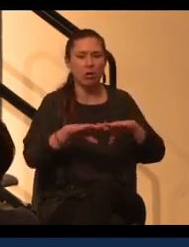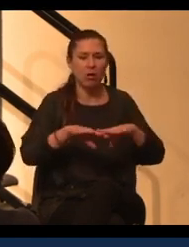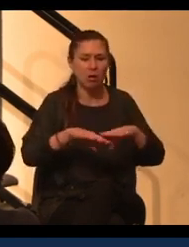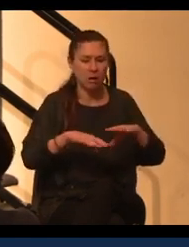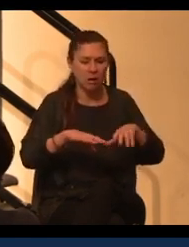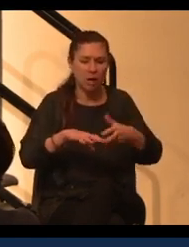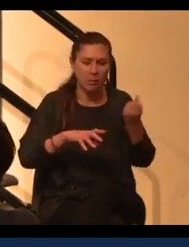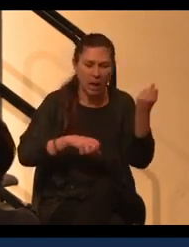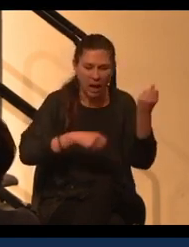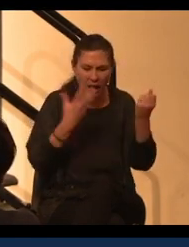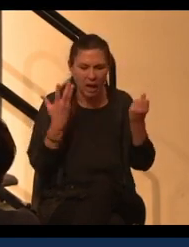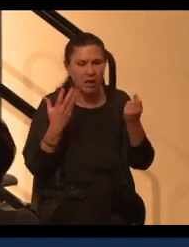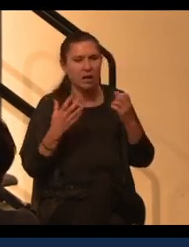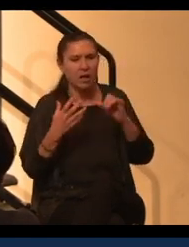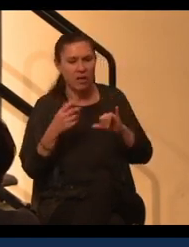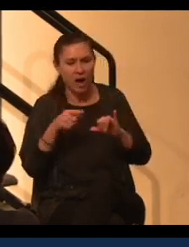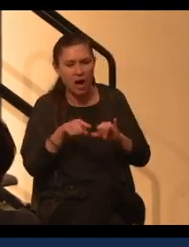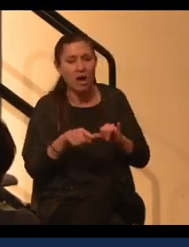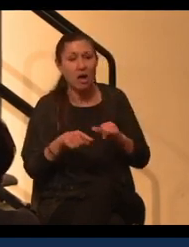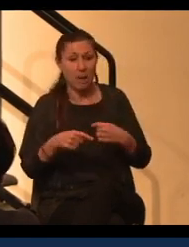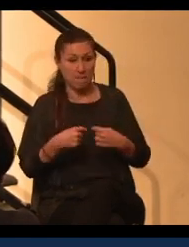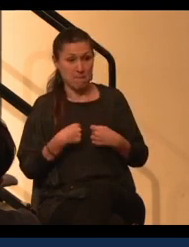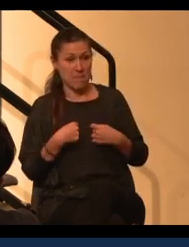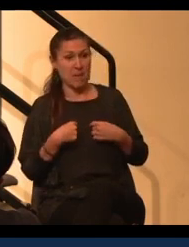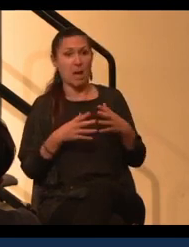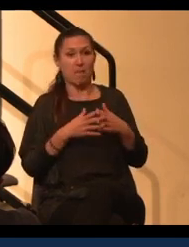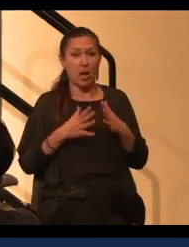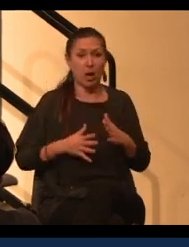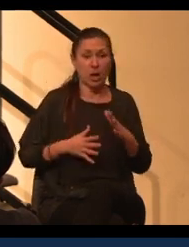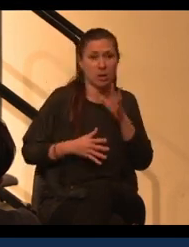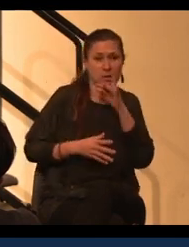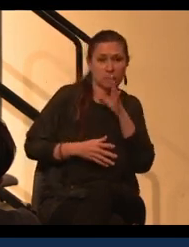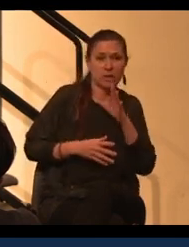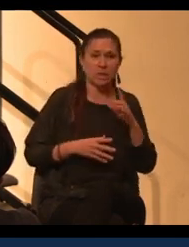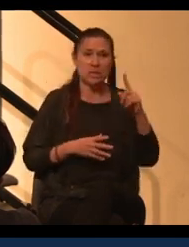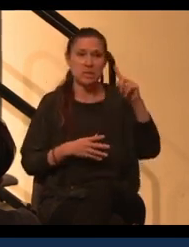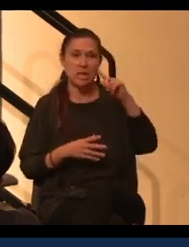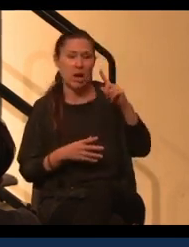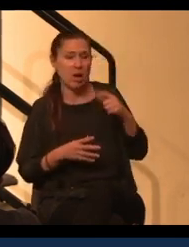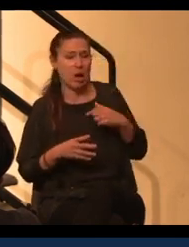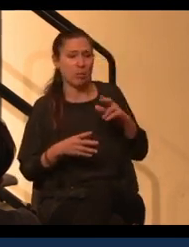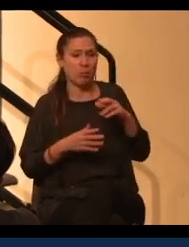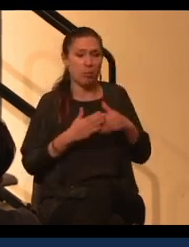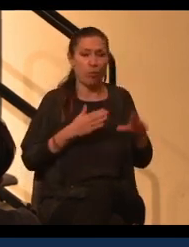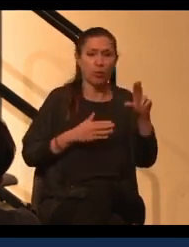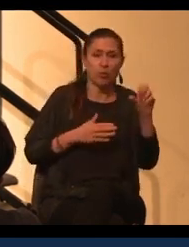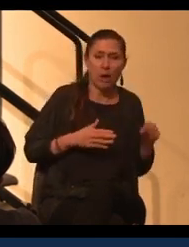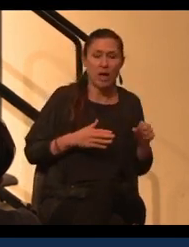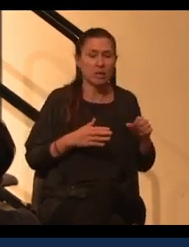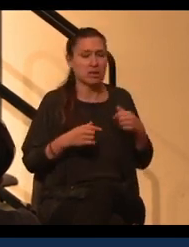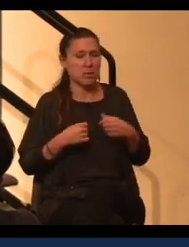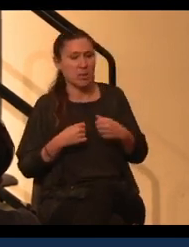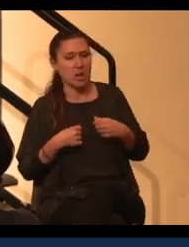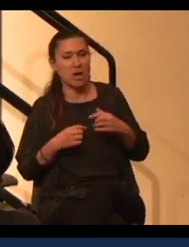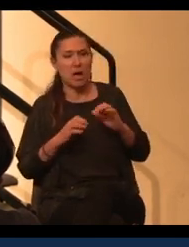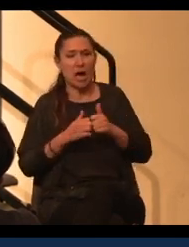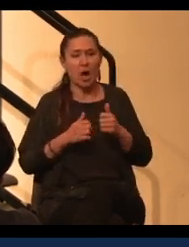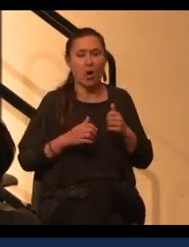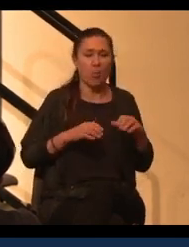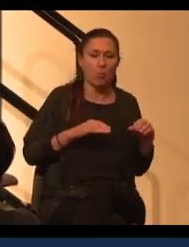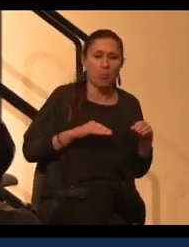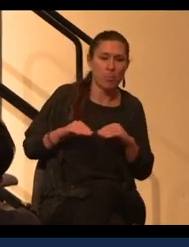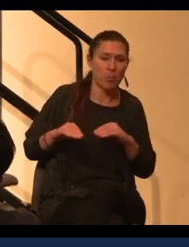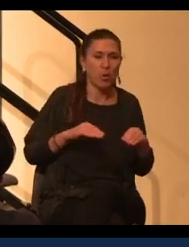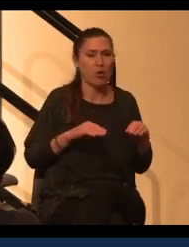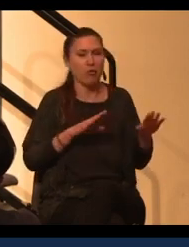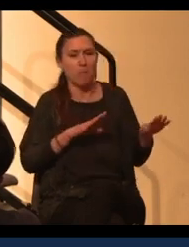that differentiates someone like me with an American accent, with US citizenship, my mannerisms and my dress and